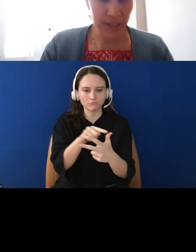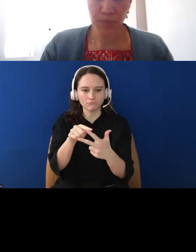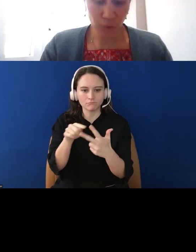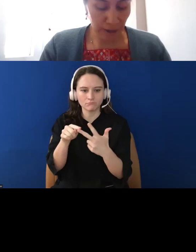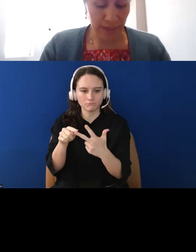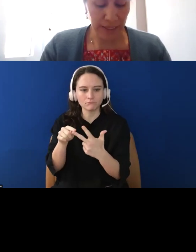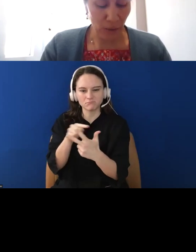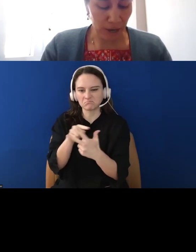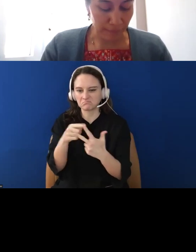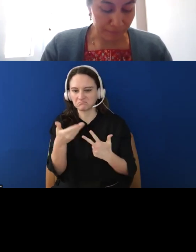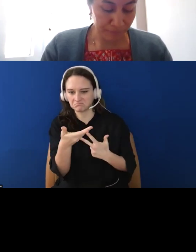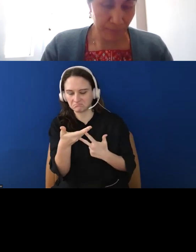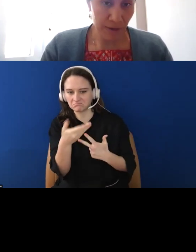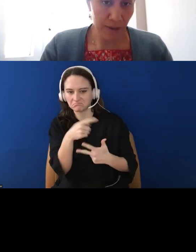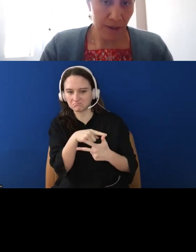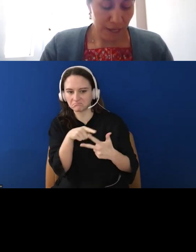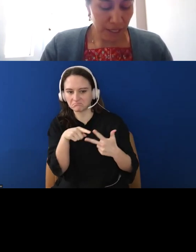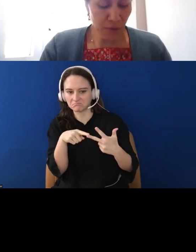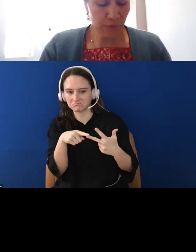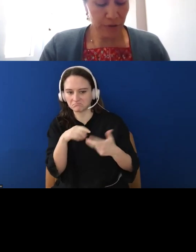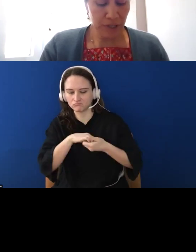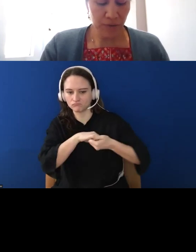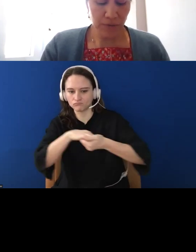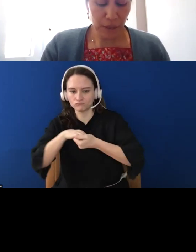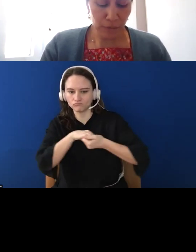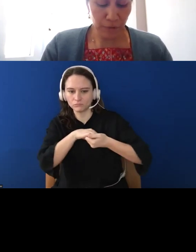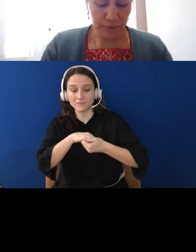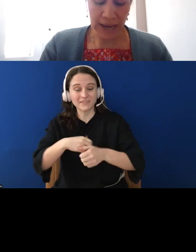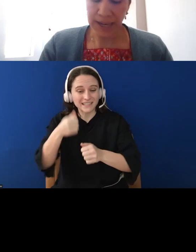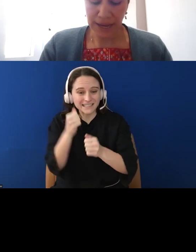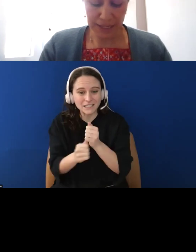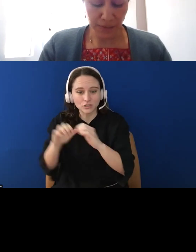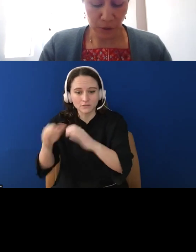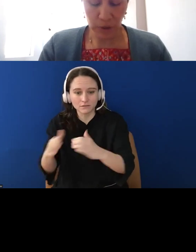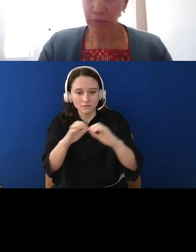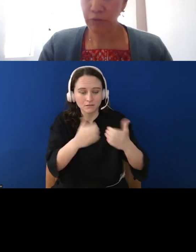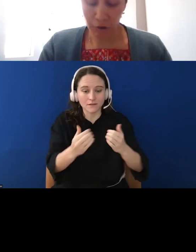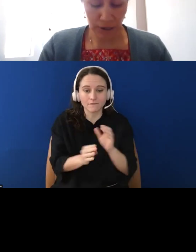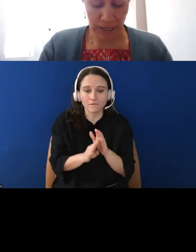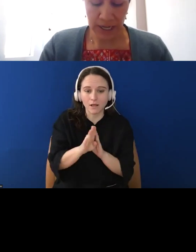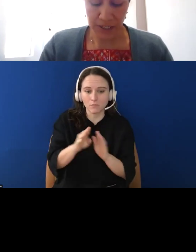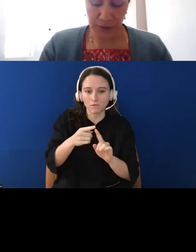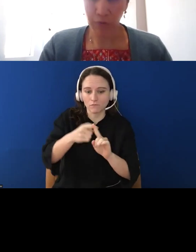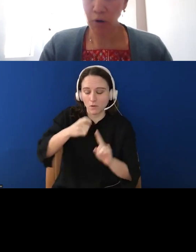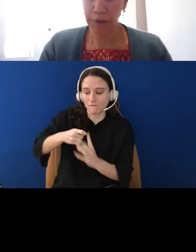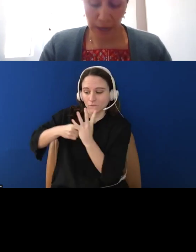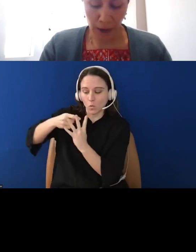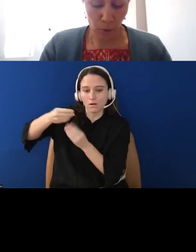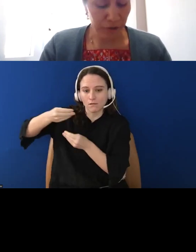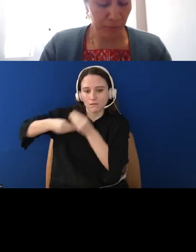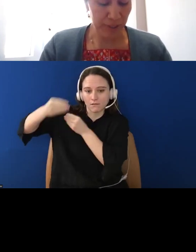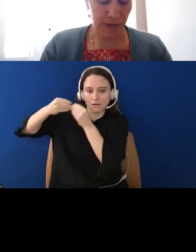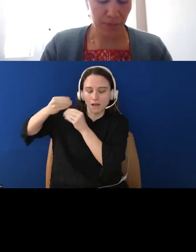the Tamub, and the Ilocap. Each confederation developed from the alliance between four lineages following